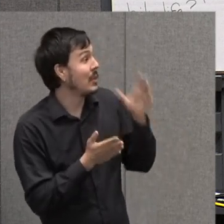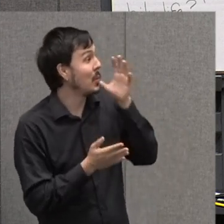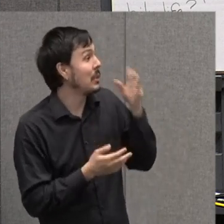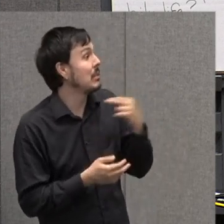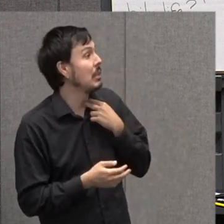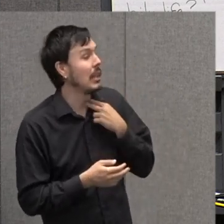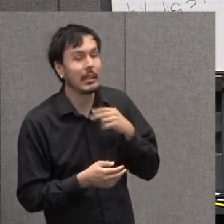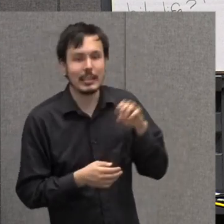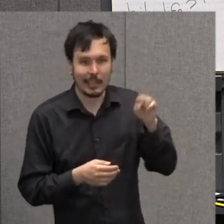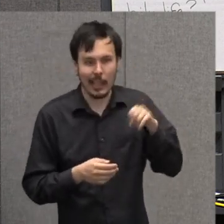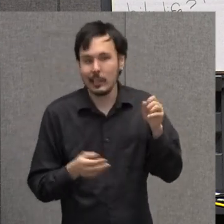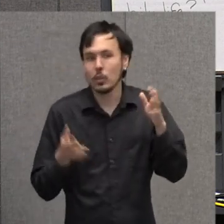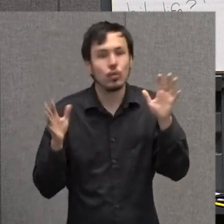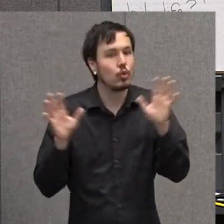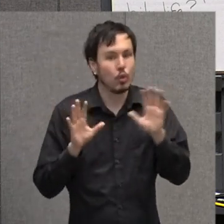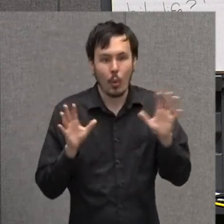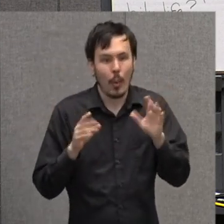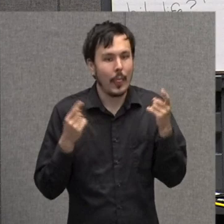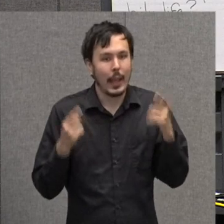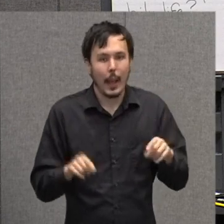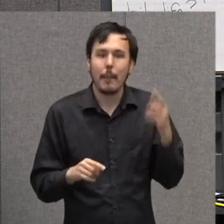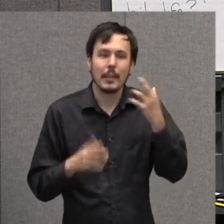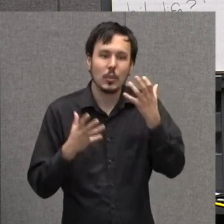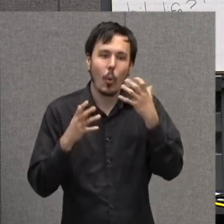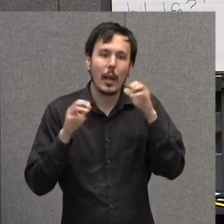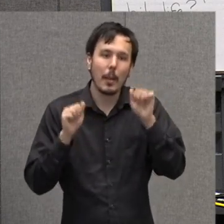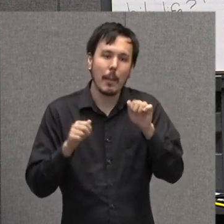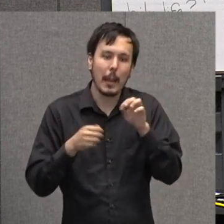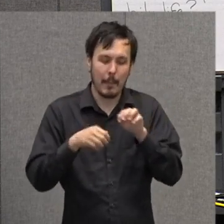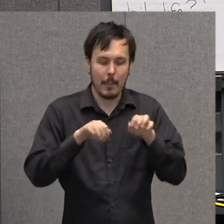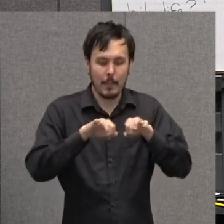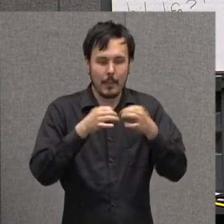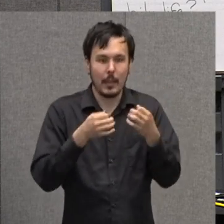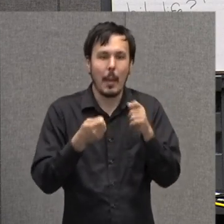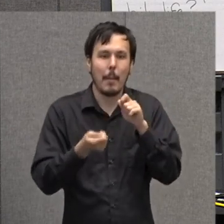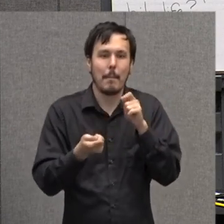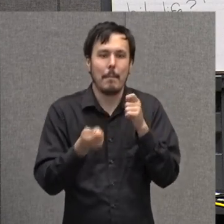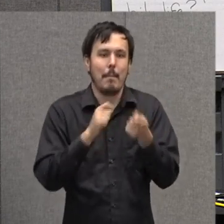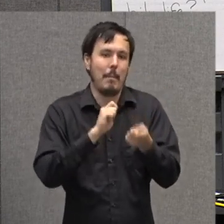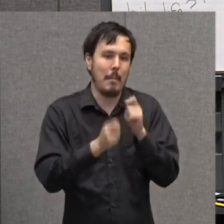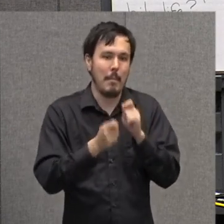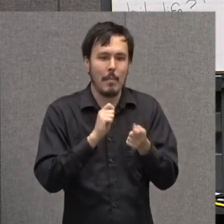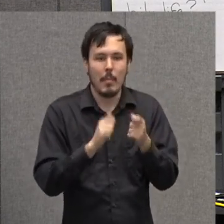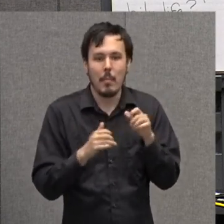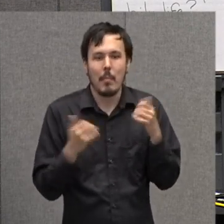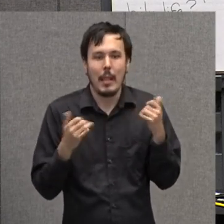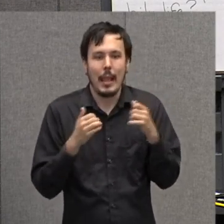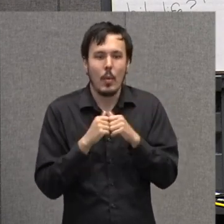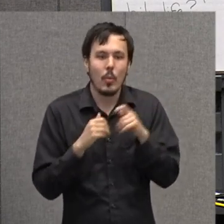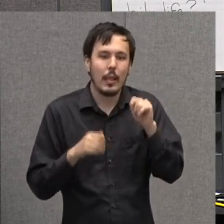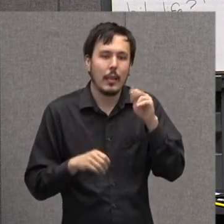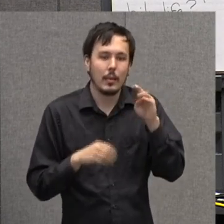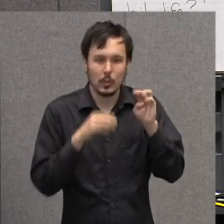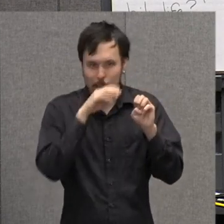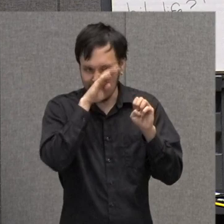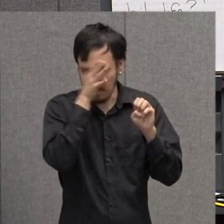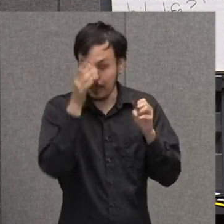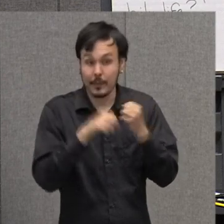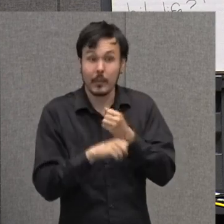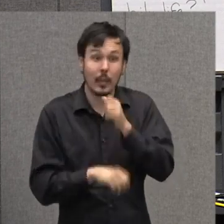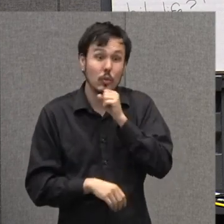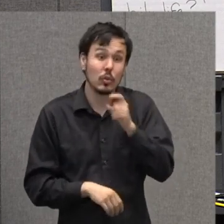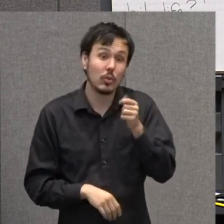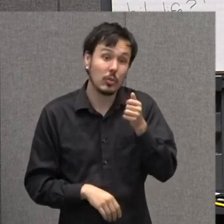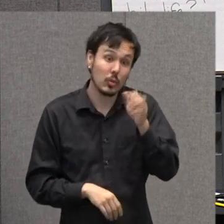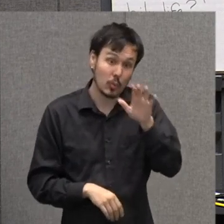because we need to sort of be able to manipulate the tube and bend the tube to go around the head. If my pencil is still stuck in there, that won't happen. So you want to make sure that